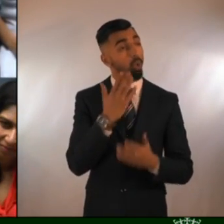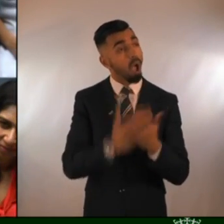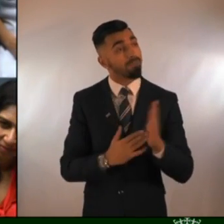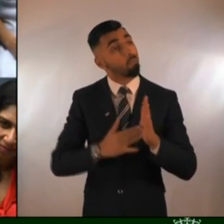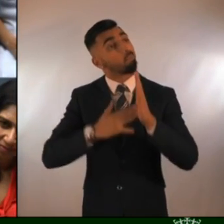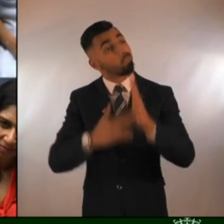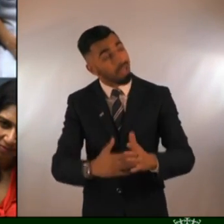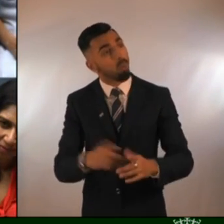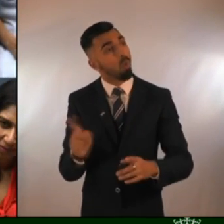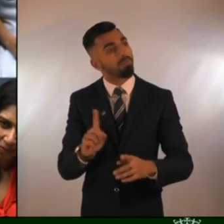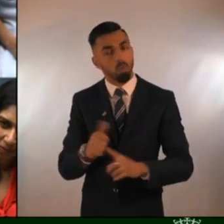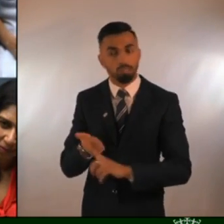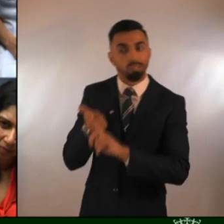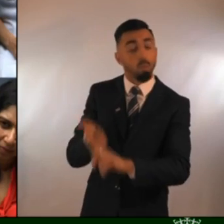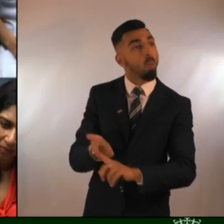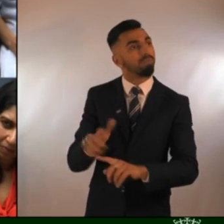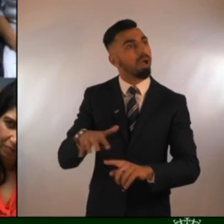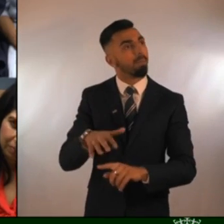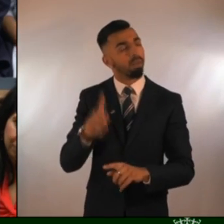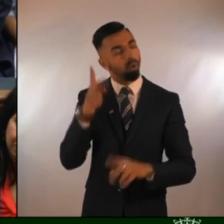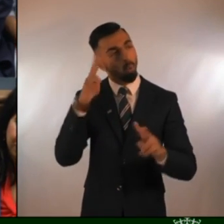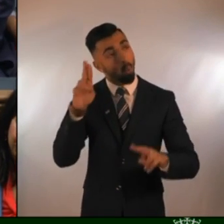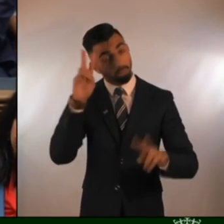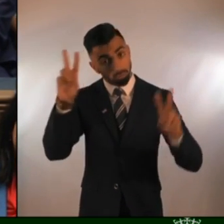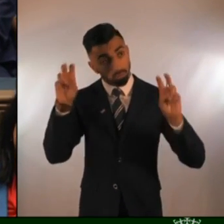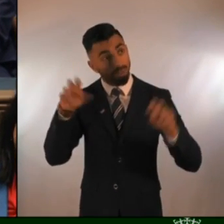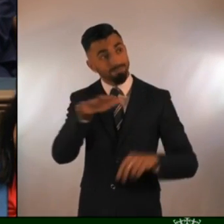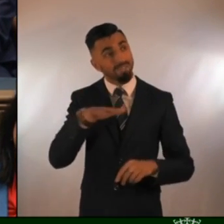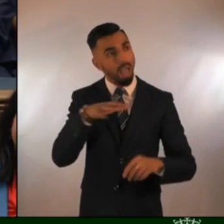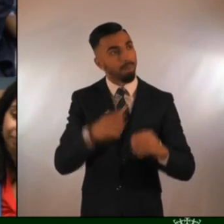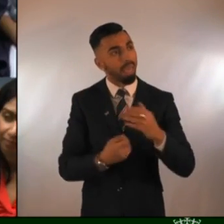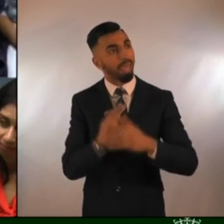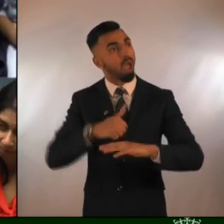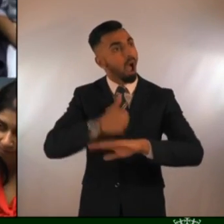services, including family hubs championed by my honourable friend, the member for Congleton.